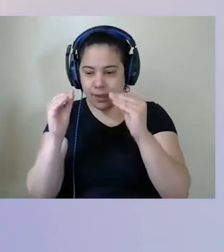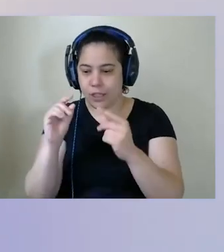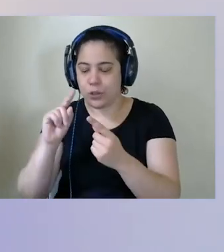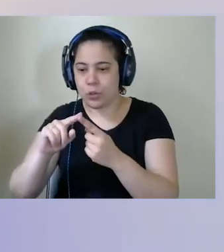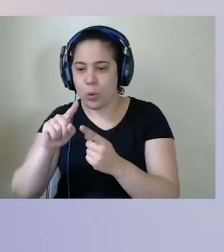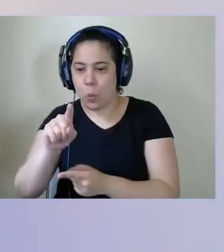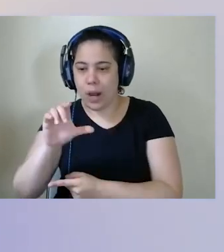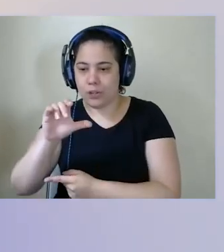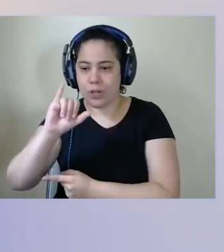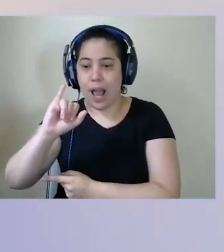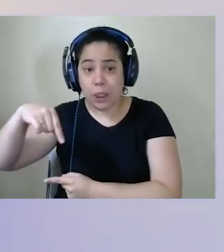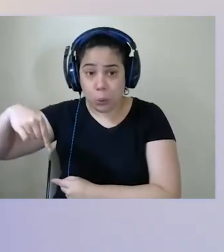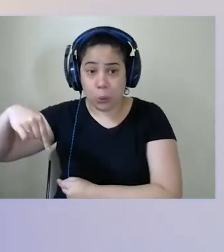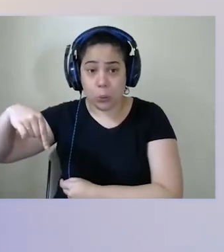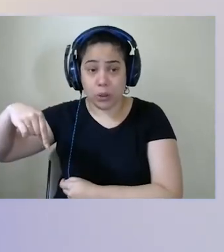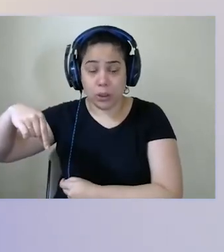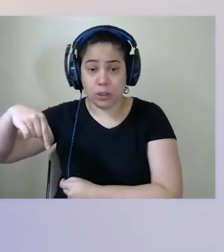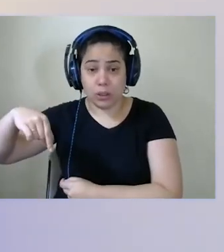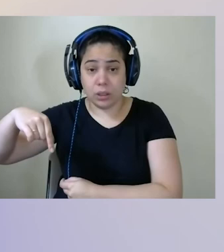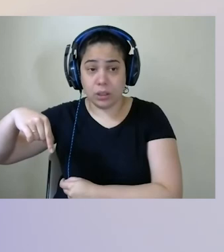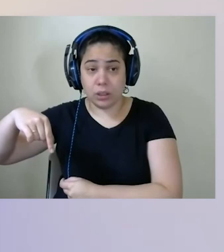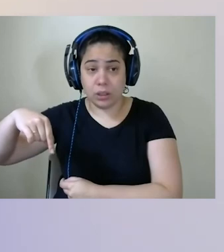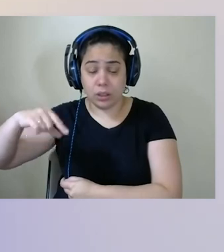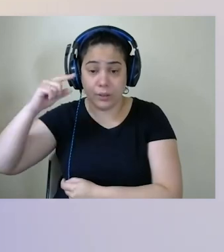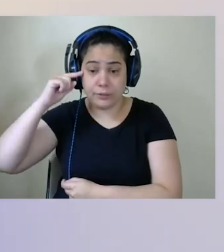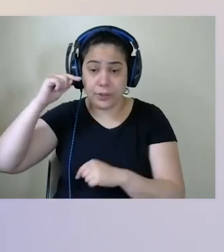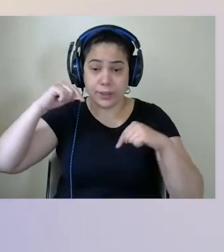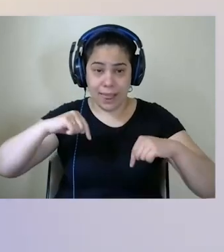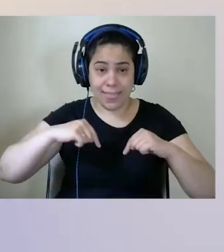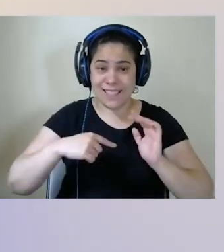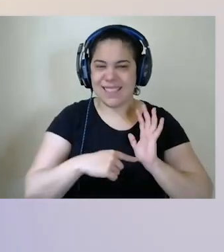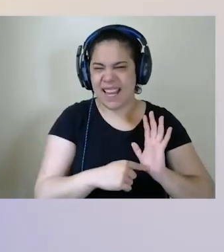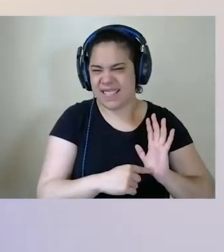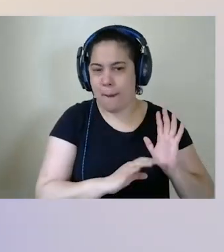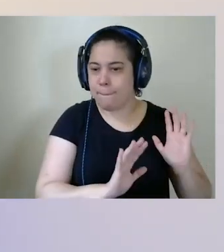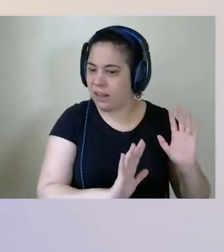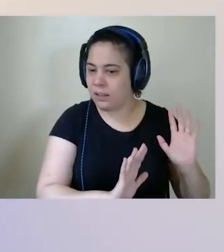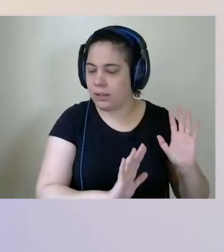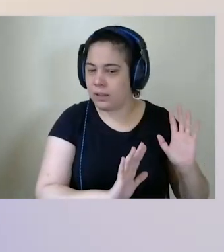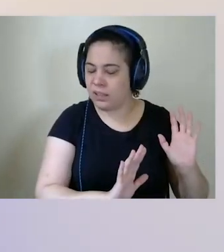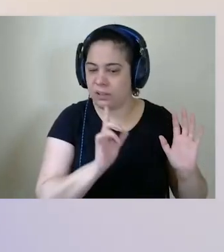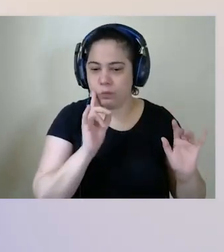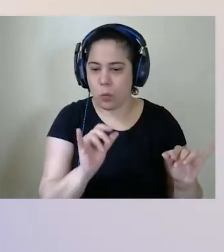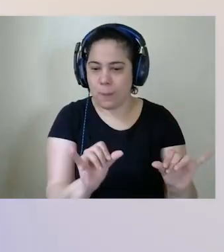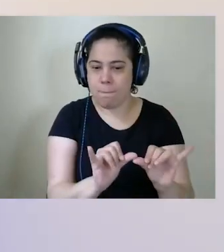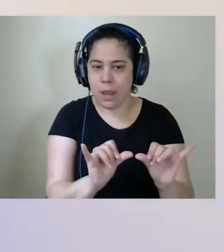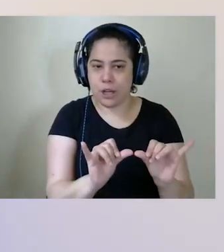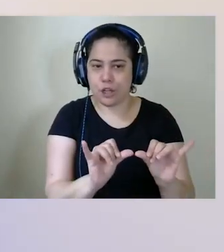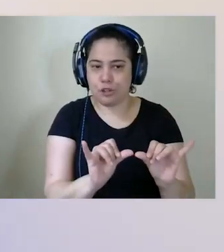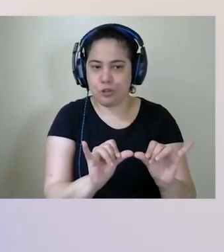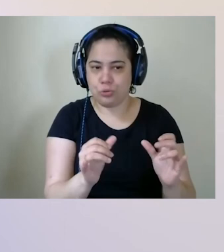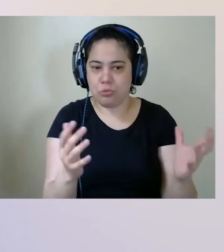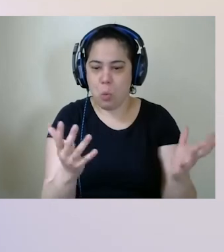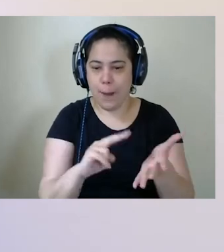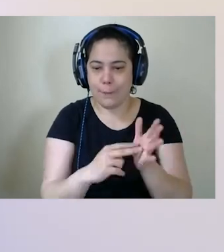IQ, then at least in this example, in this metric, we could probably